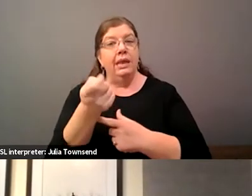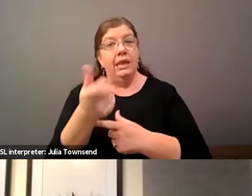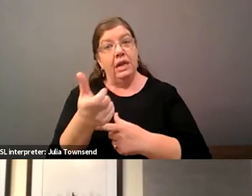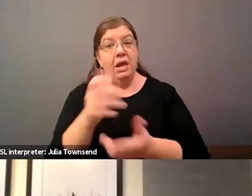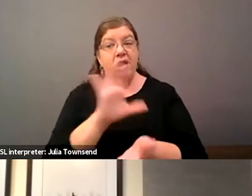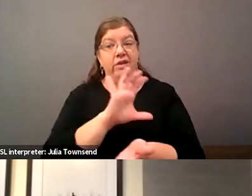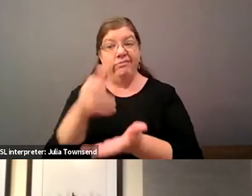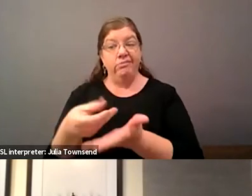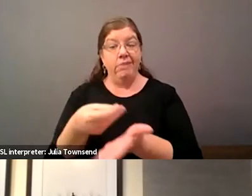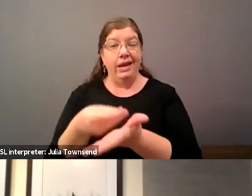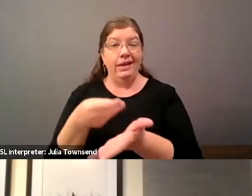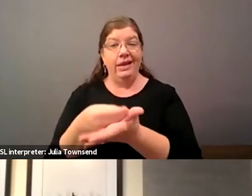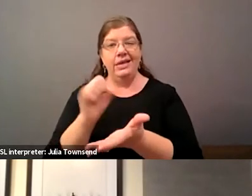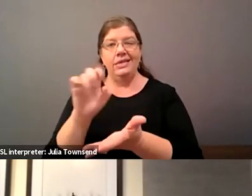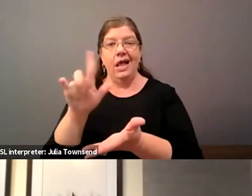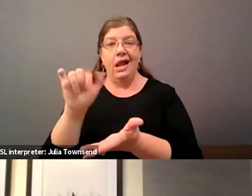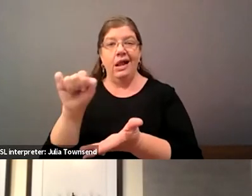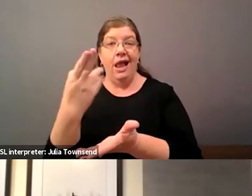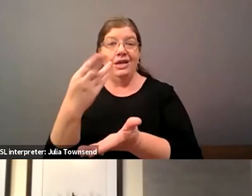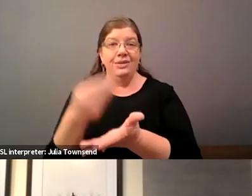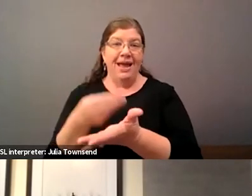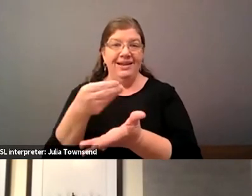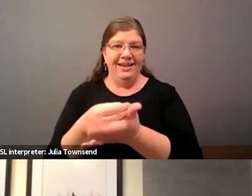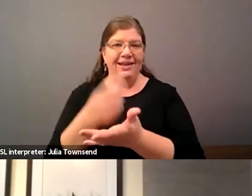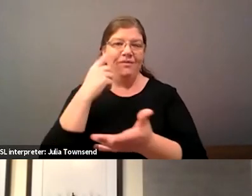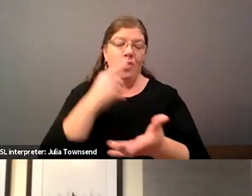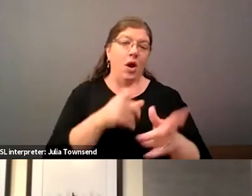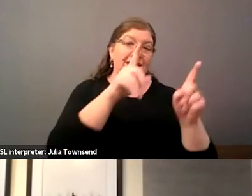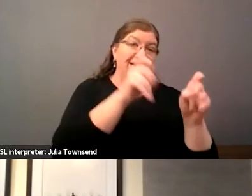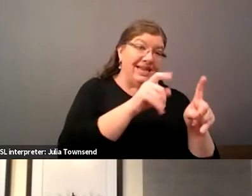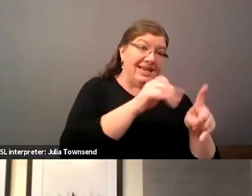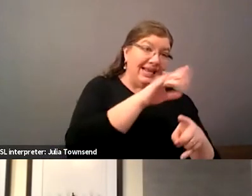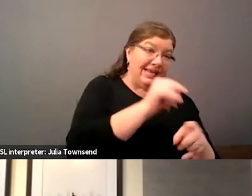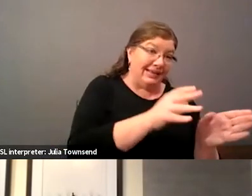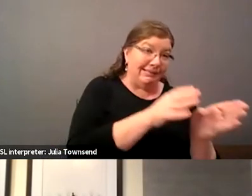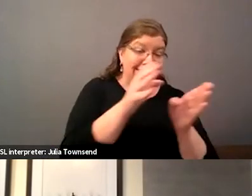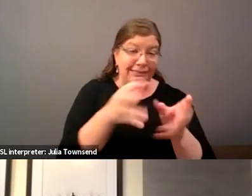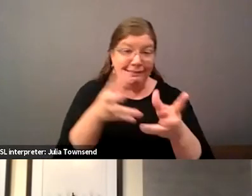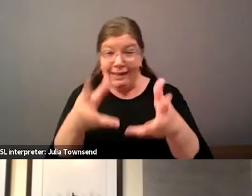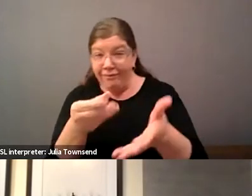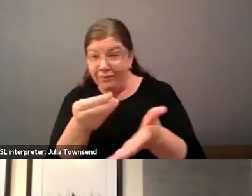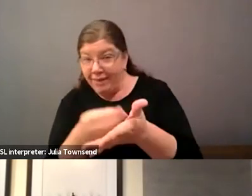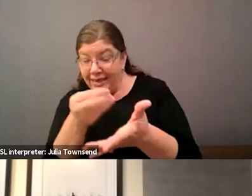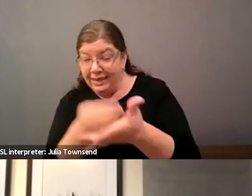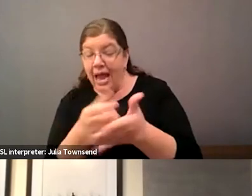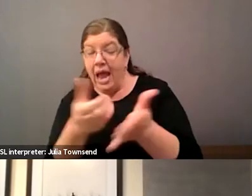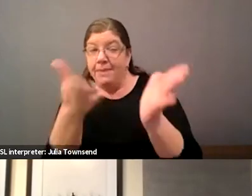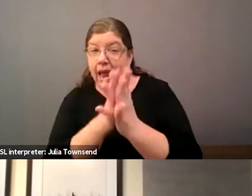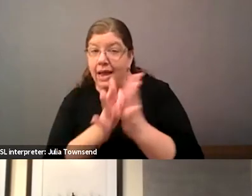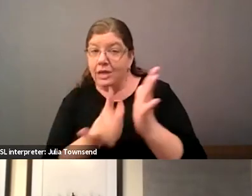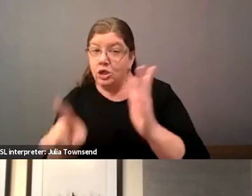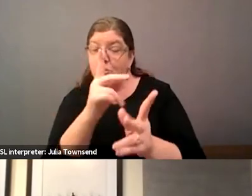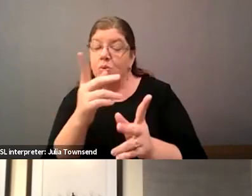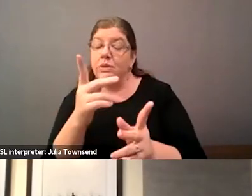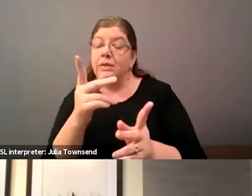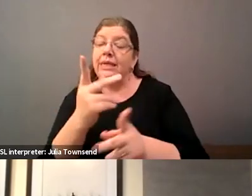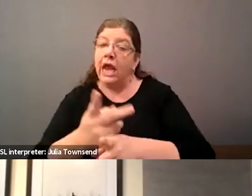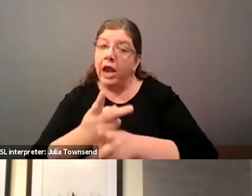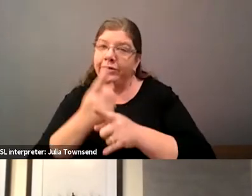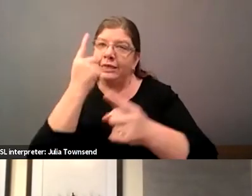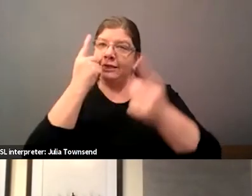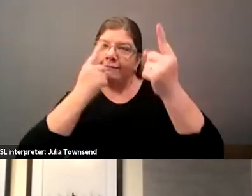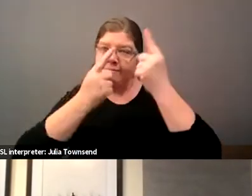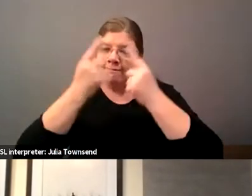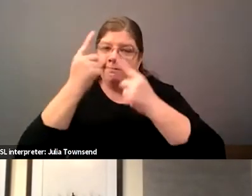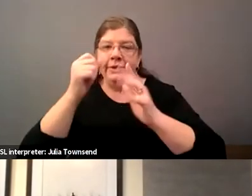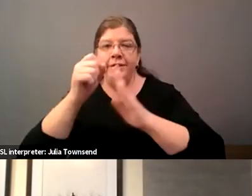there after you know you've budgeted for testing kids i want you to i i'm going to ask that you carefully um take into consideration